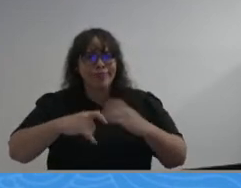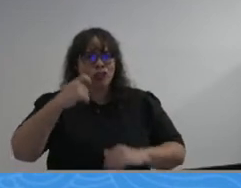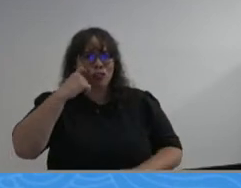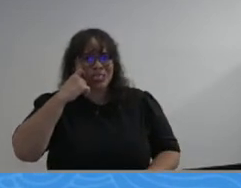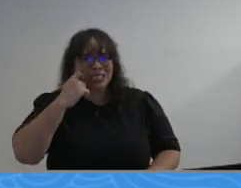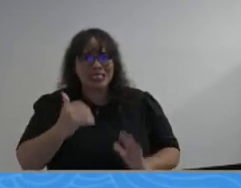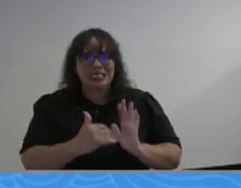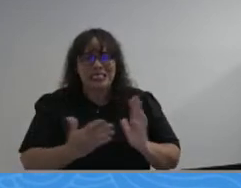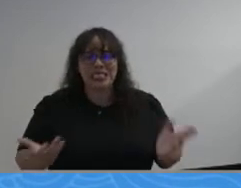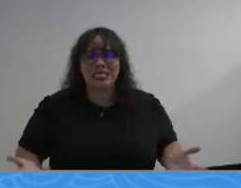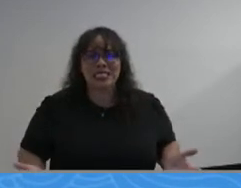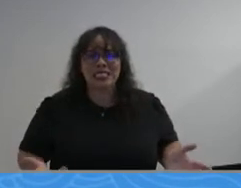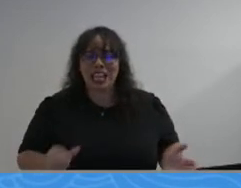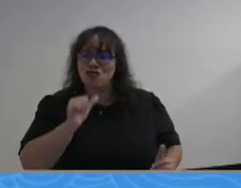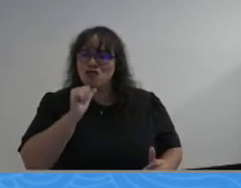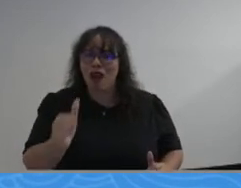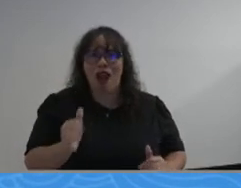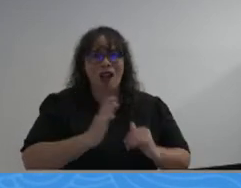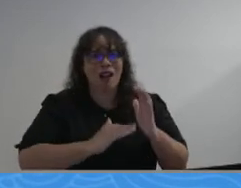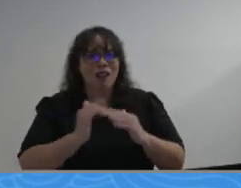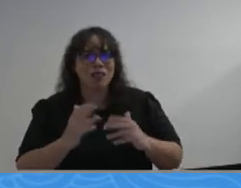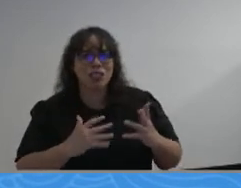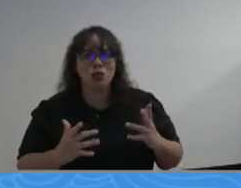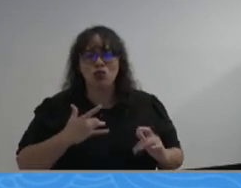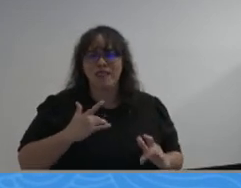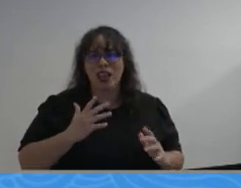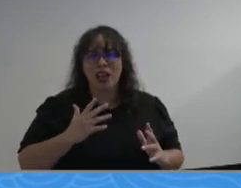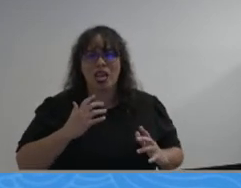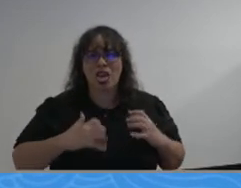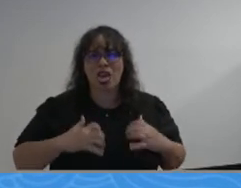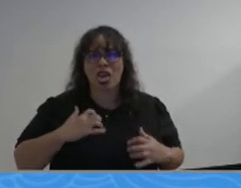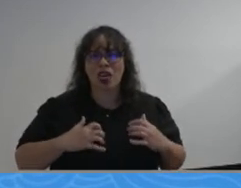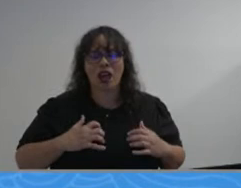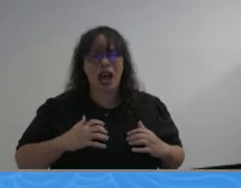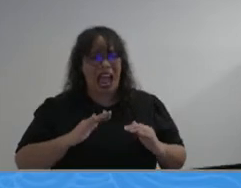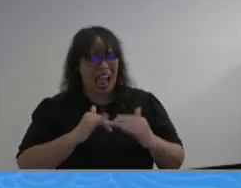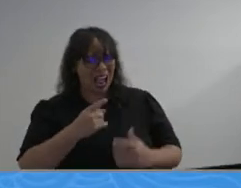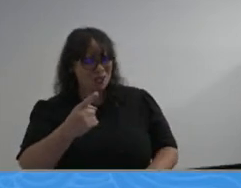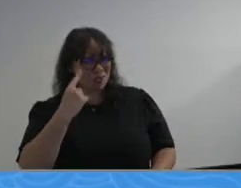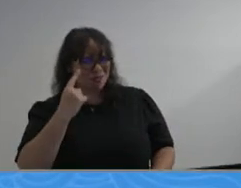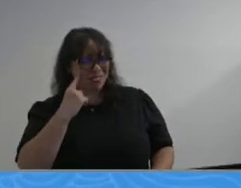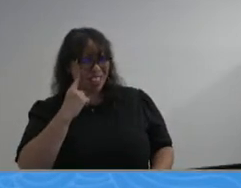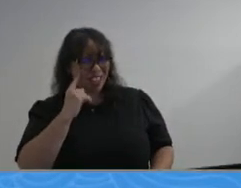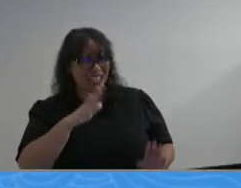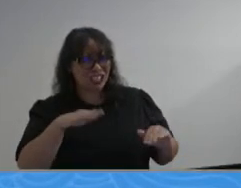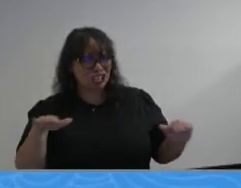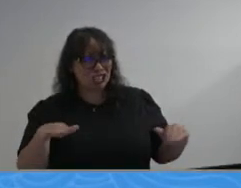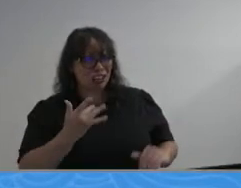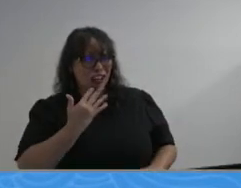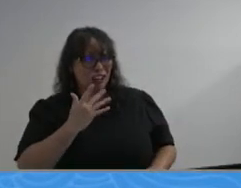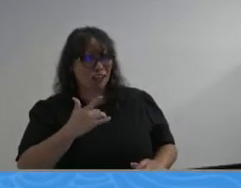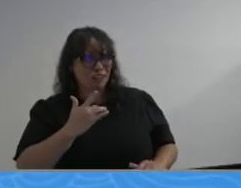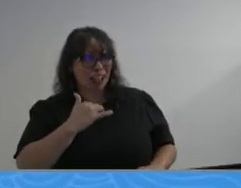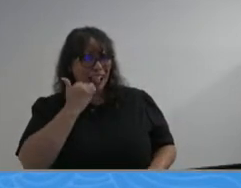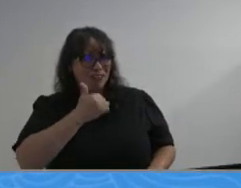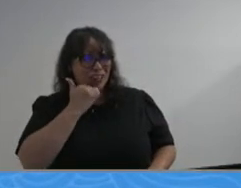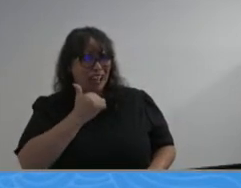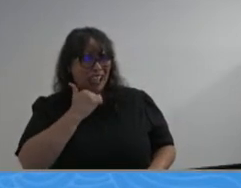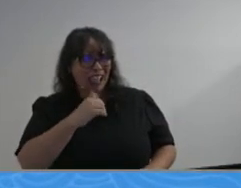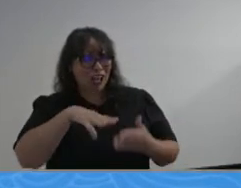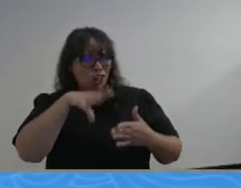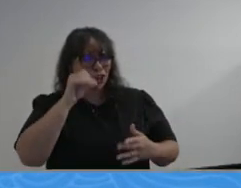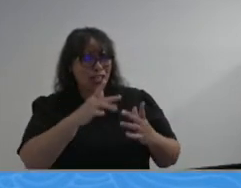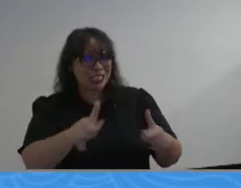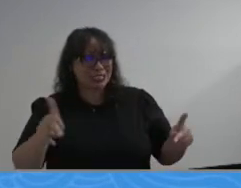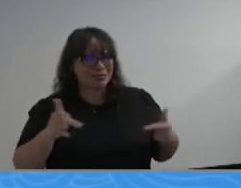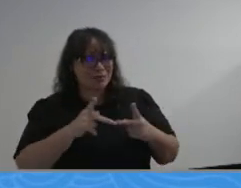racism, if you're uncomfortable and uneasy, what do you think children of color feel every single day when they sit in learning spaces and they feel uncomfortable?